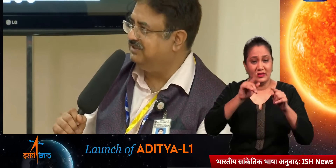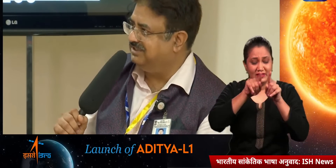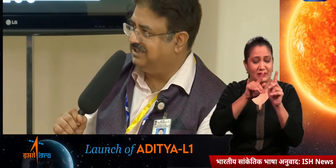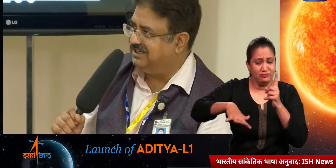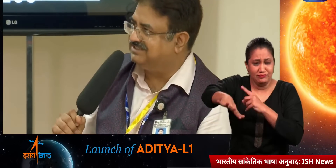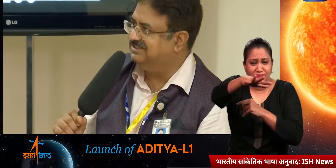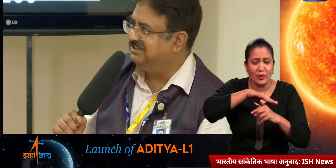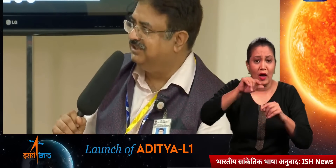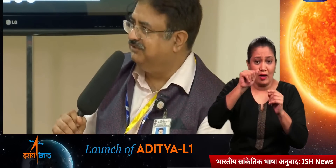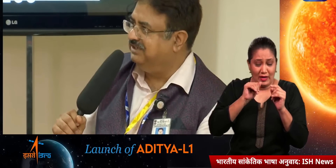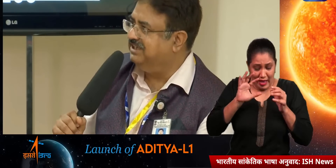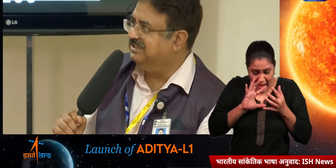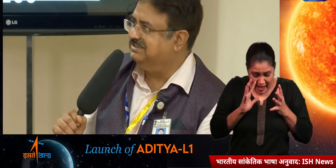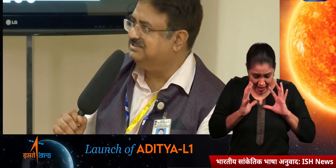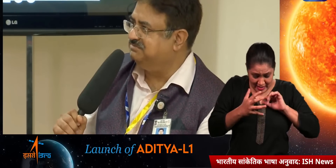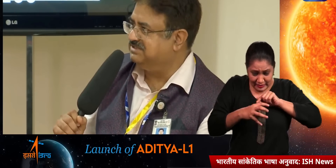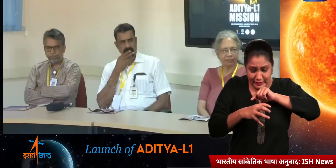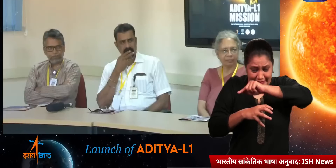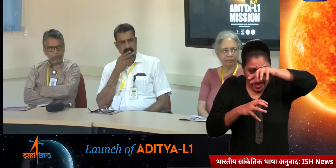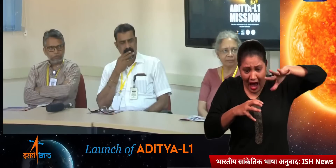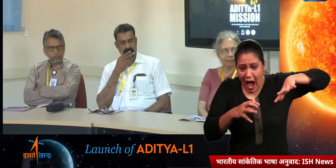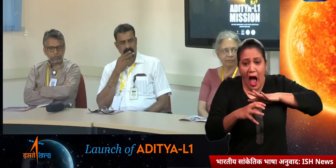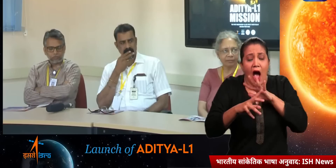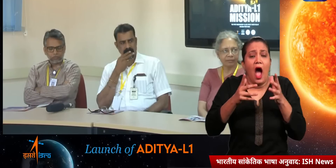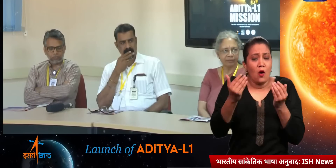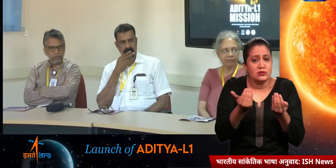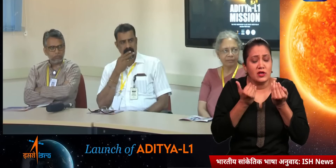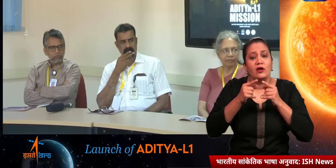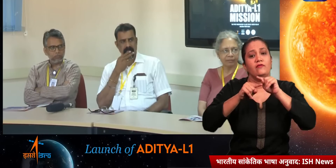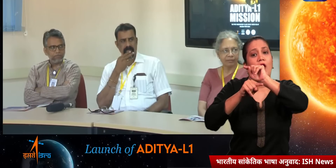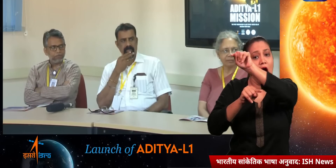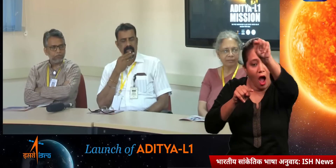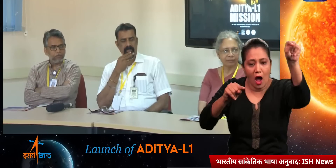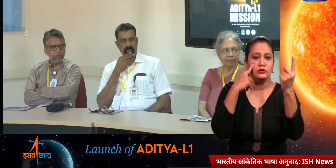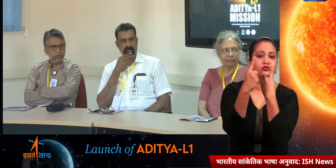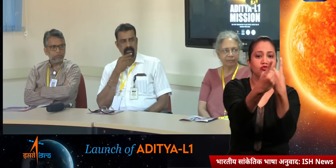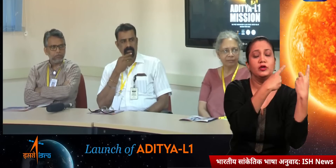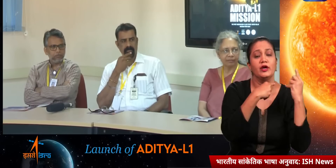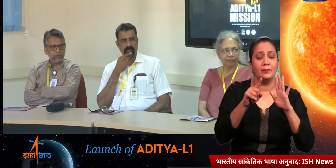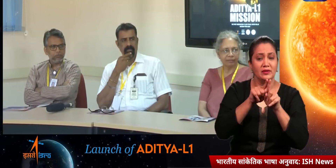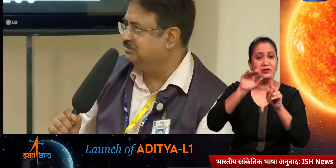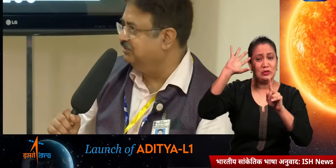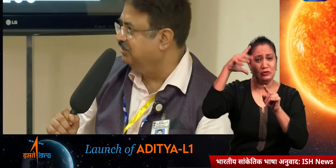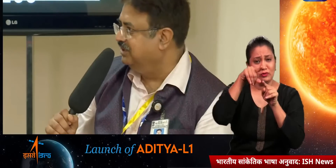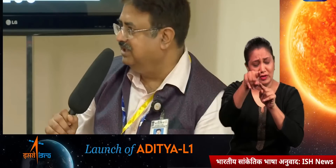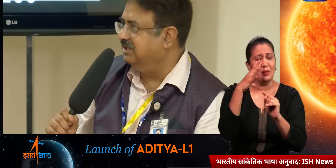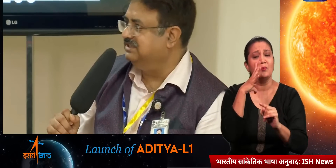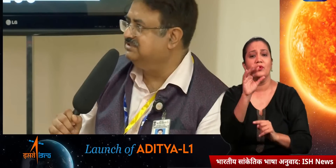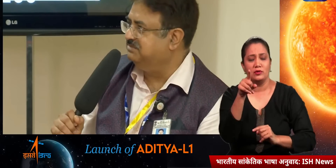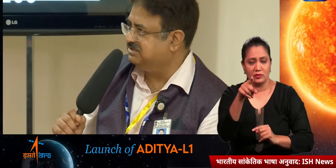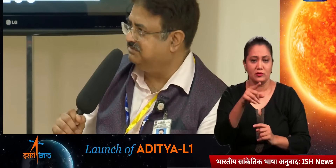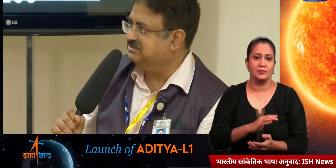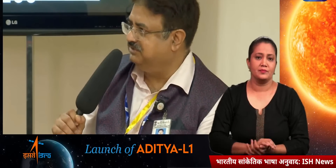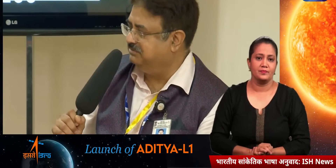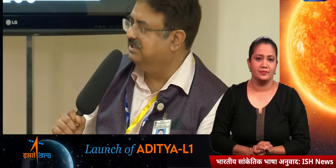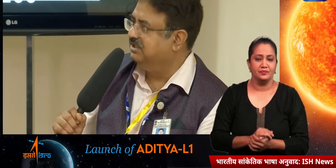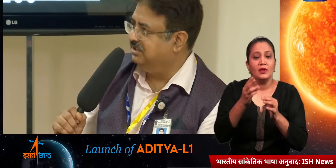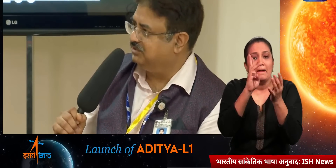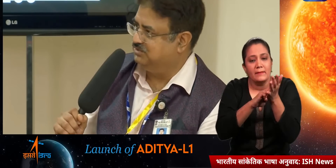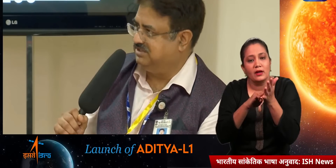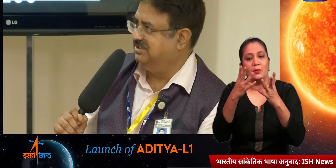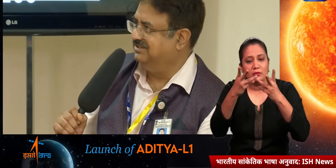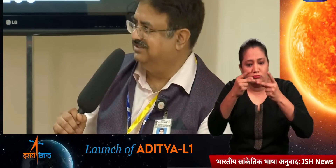of Earth, we need these measurements, and apart from that, for solar wind observations also, these measurements will